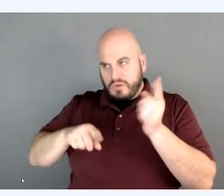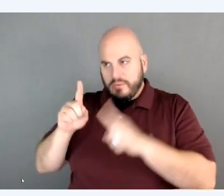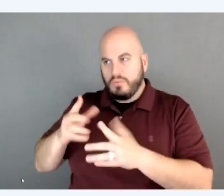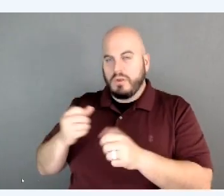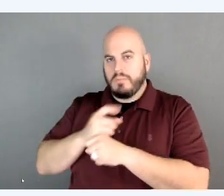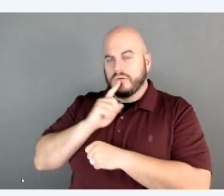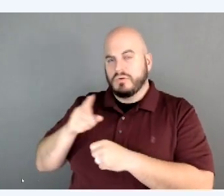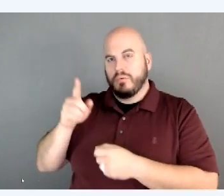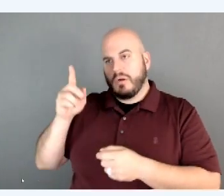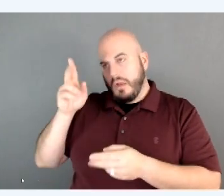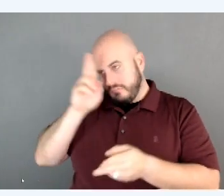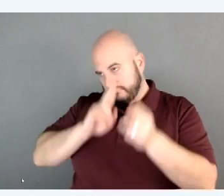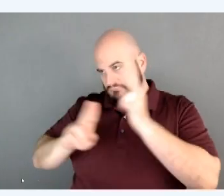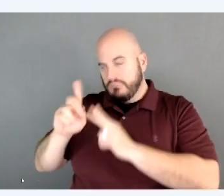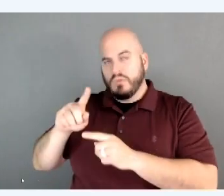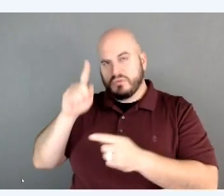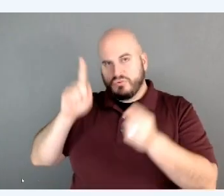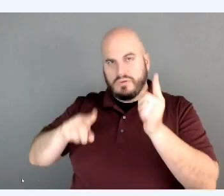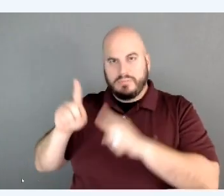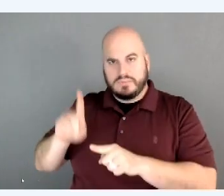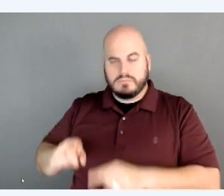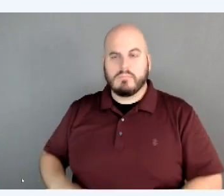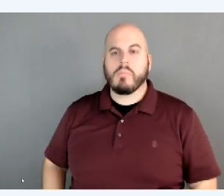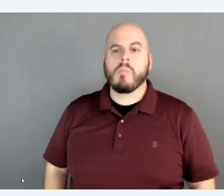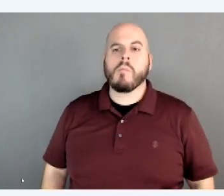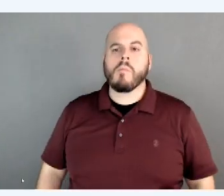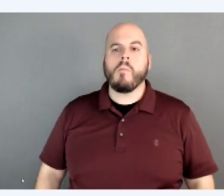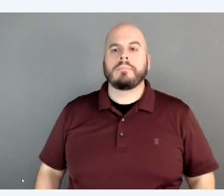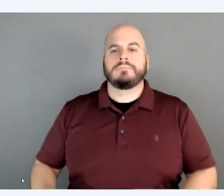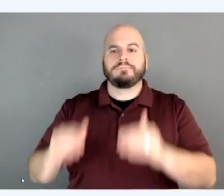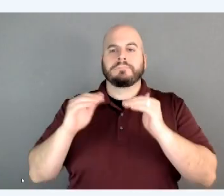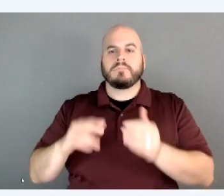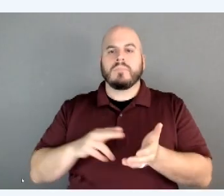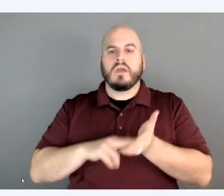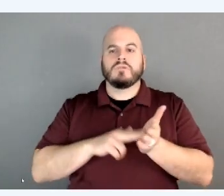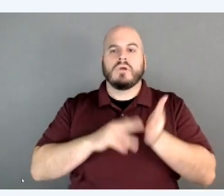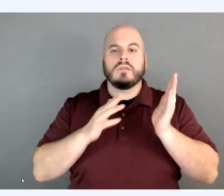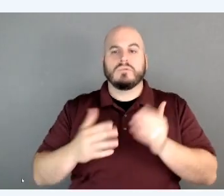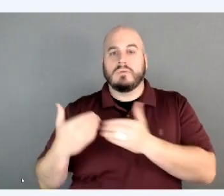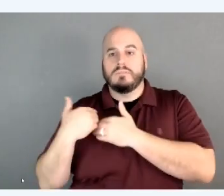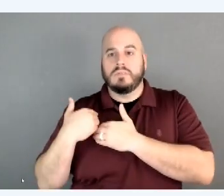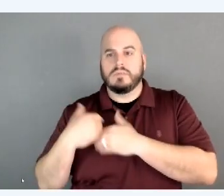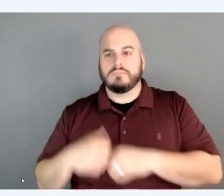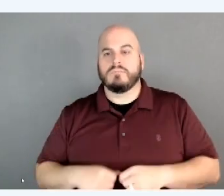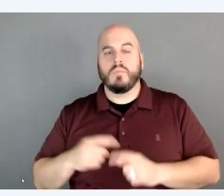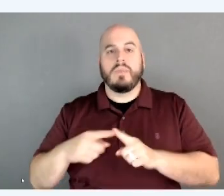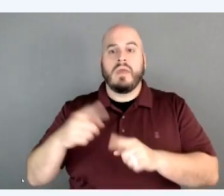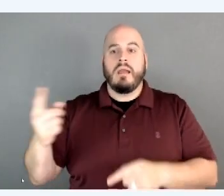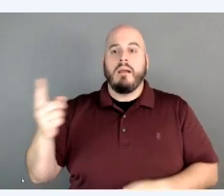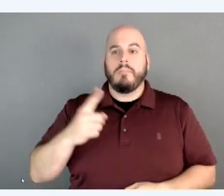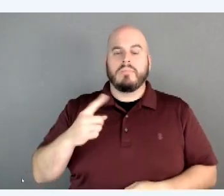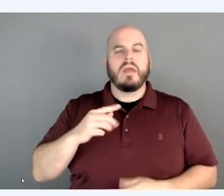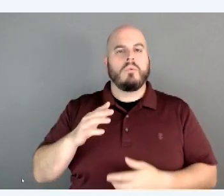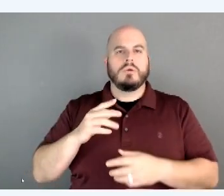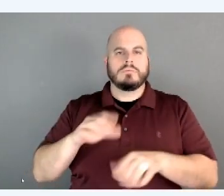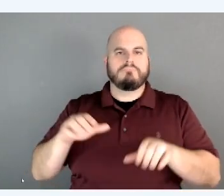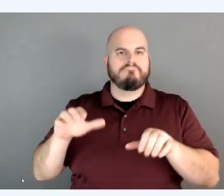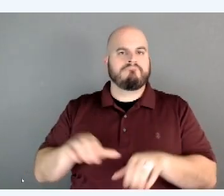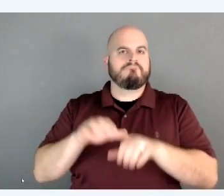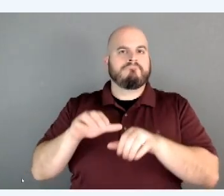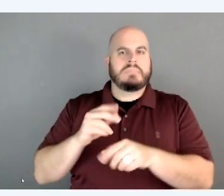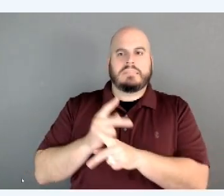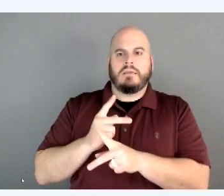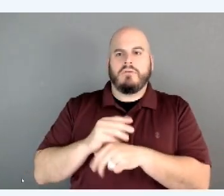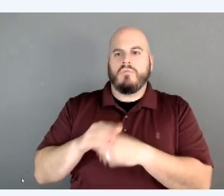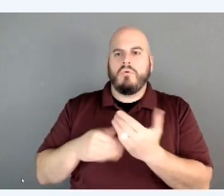commitments. Next are the contractor responsibilities. So once they come in, they're going to perform all the waste handling duties. That's everything